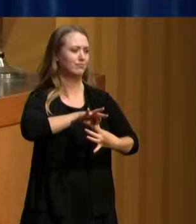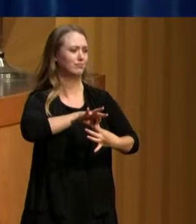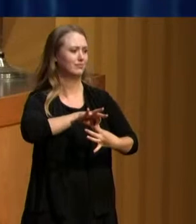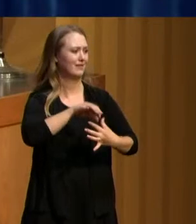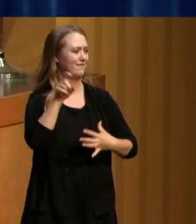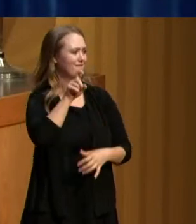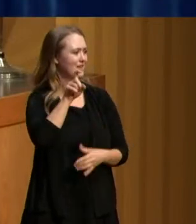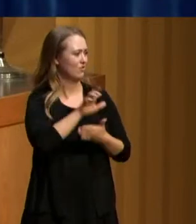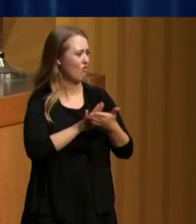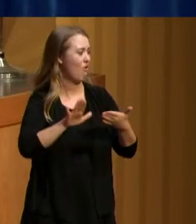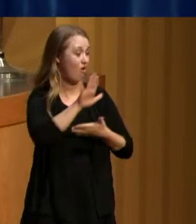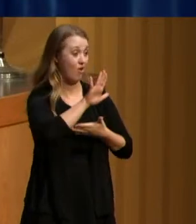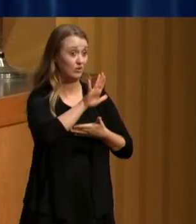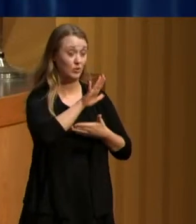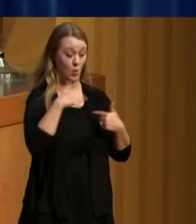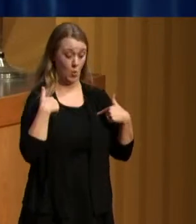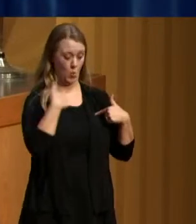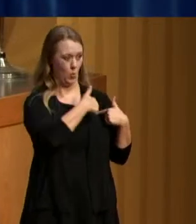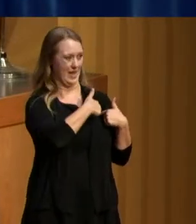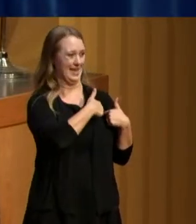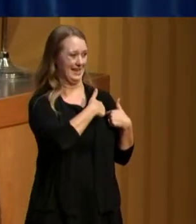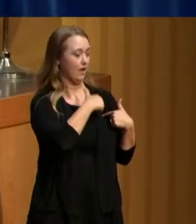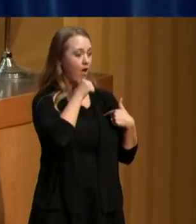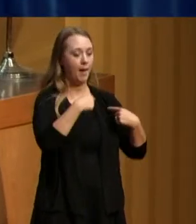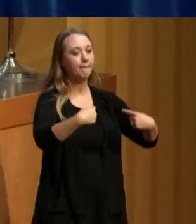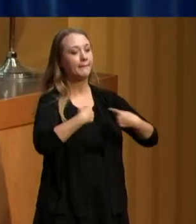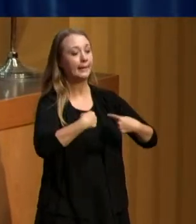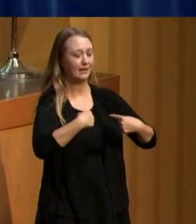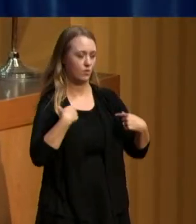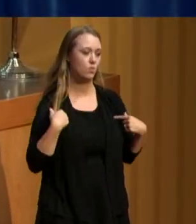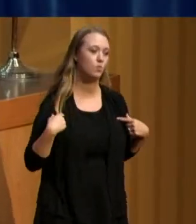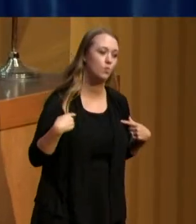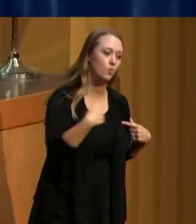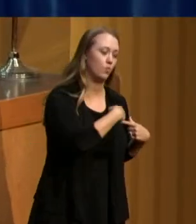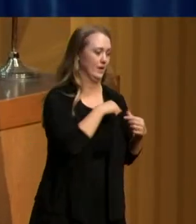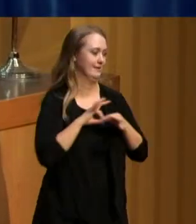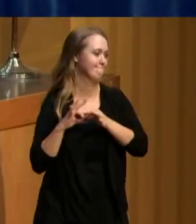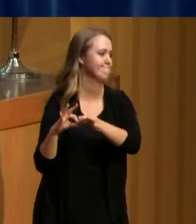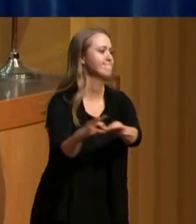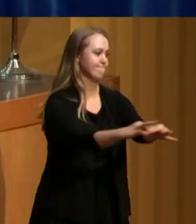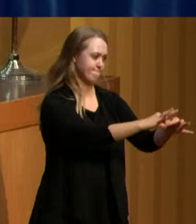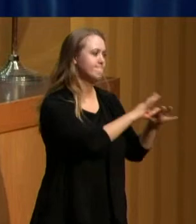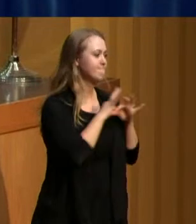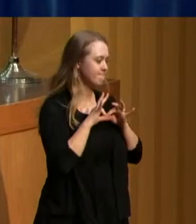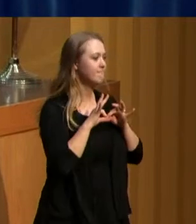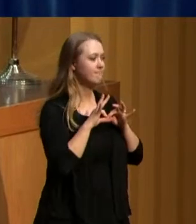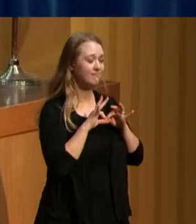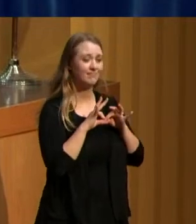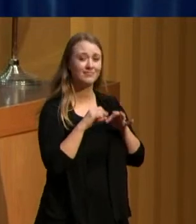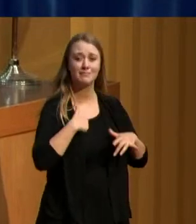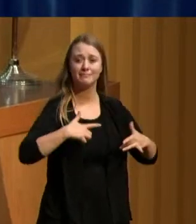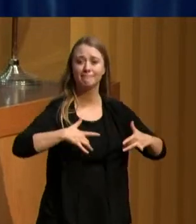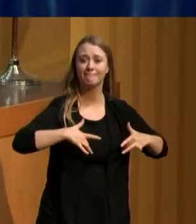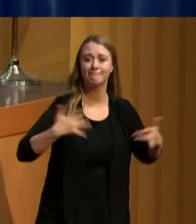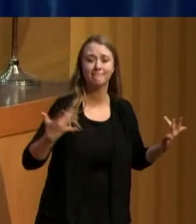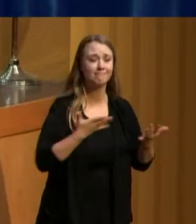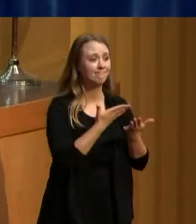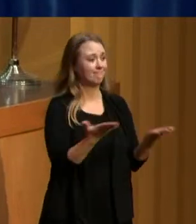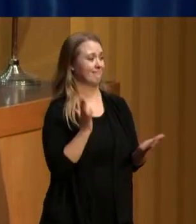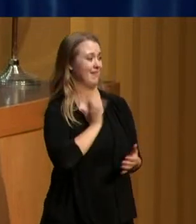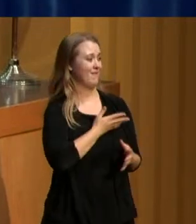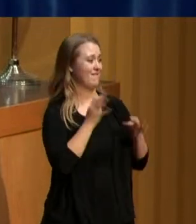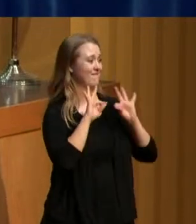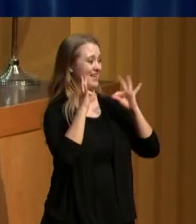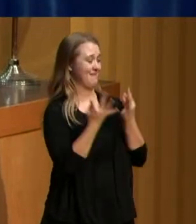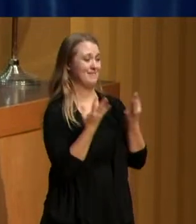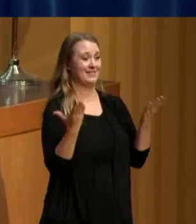I feel like it is we. It's not about me, it's we. So I'm excited about our family at Phoenix College and all the